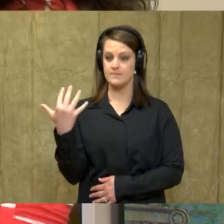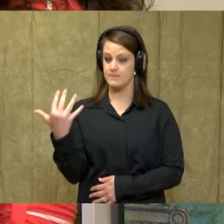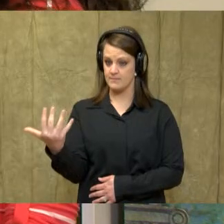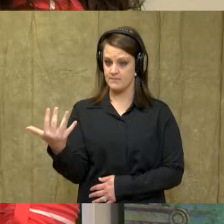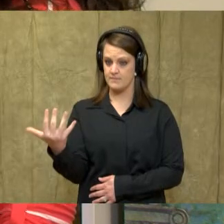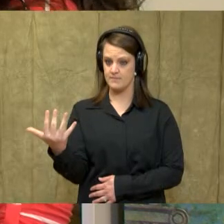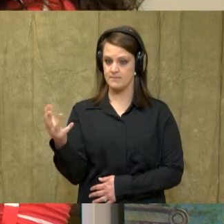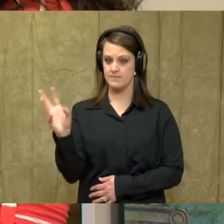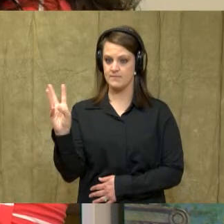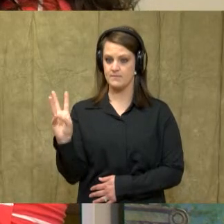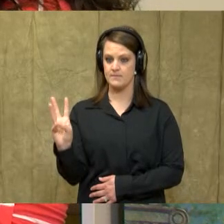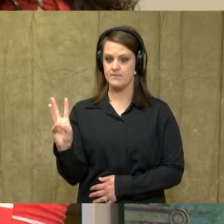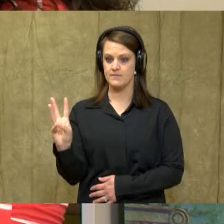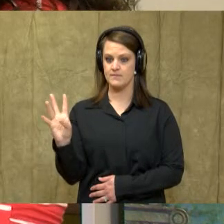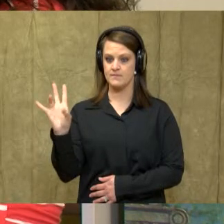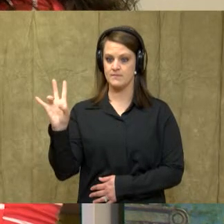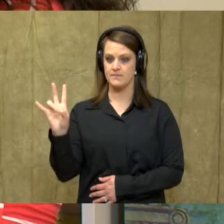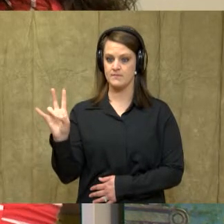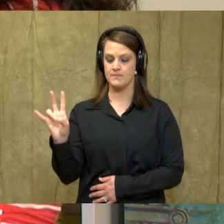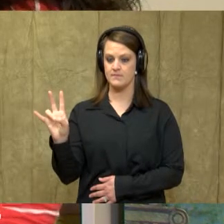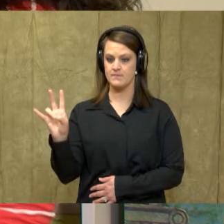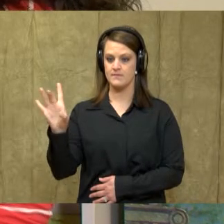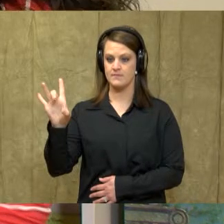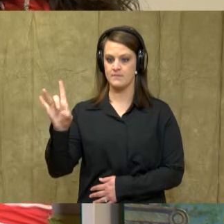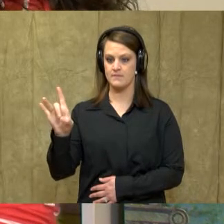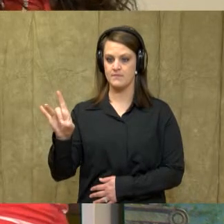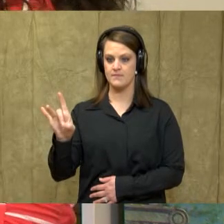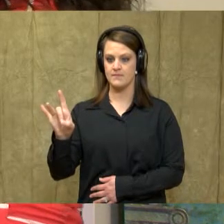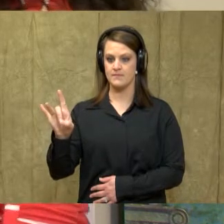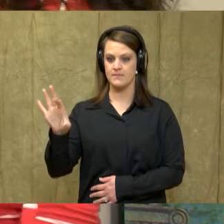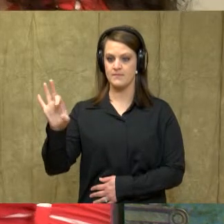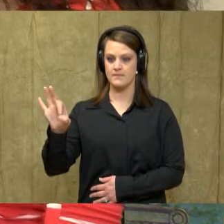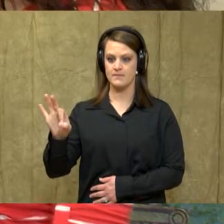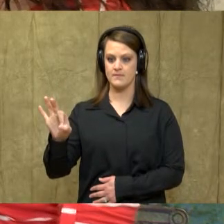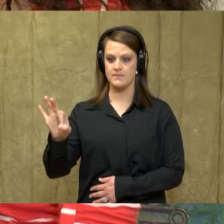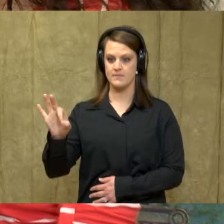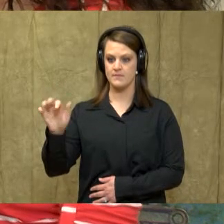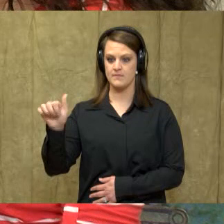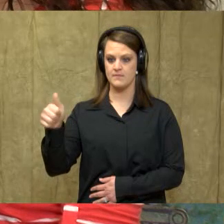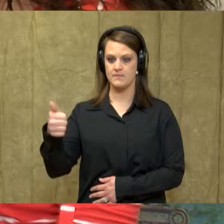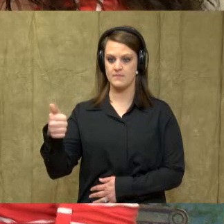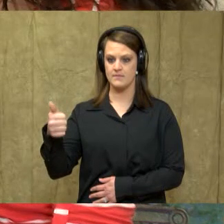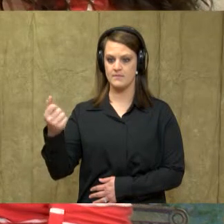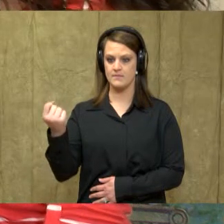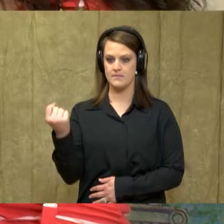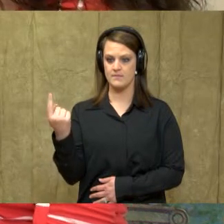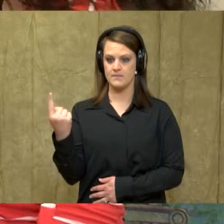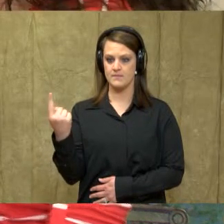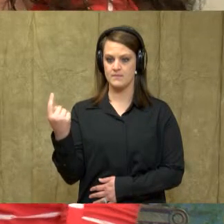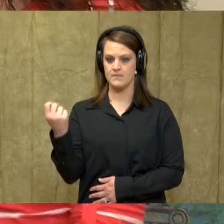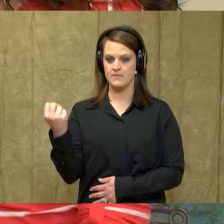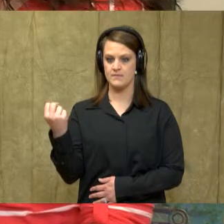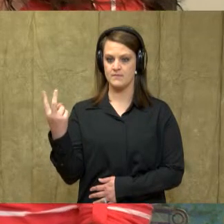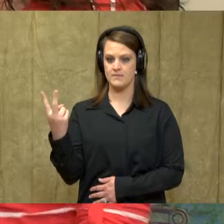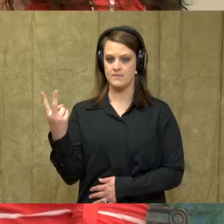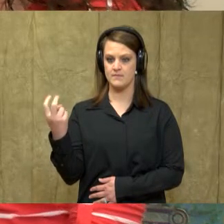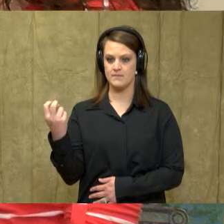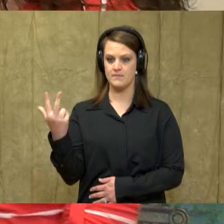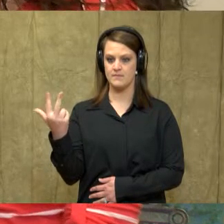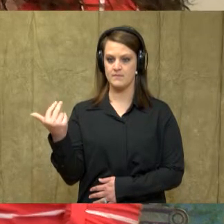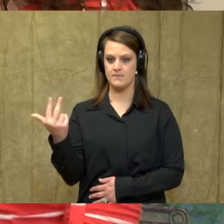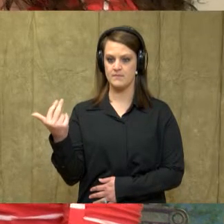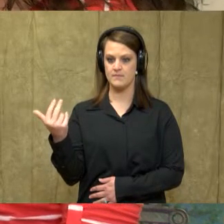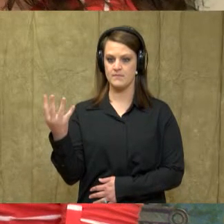4, 5, 6, 7, 8, 9, 10, 11,